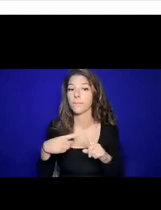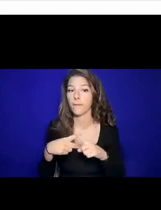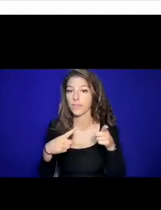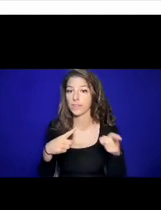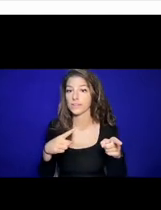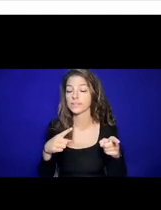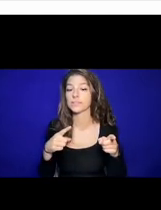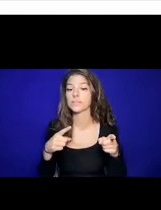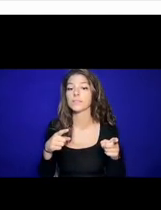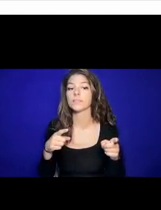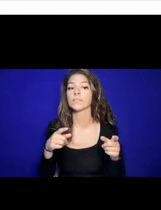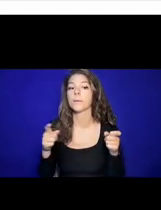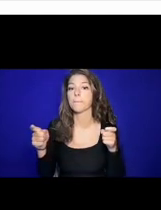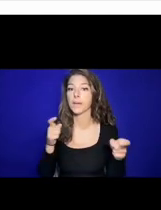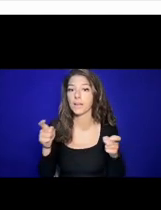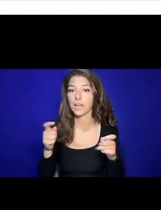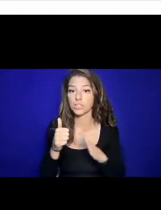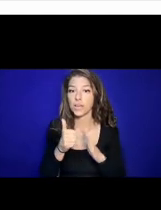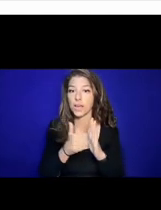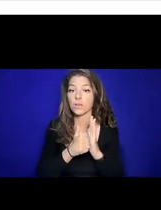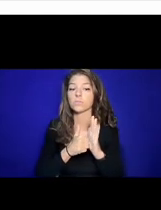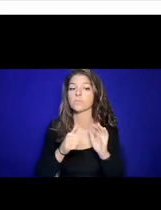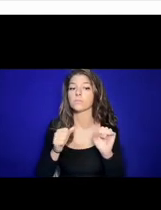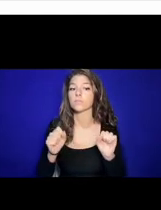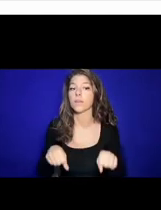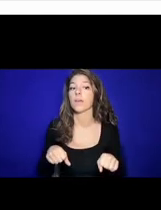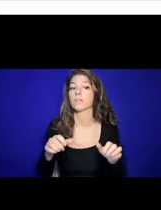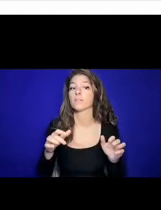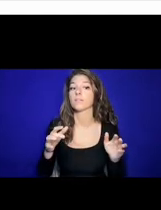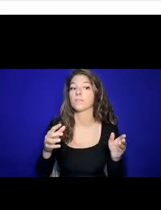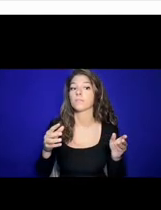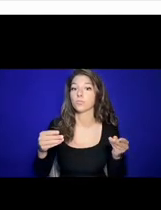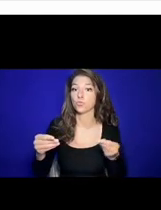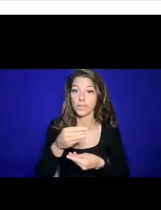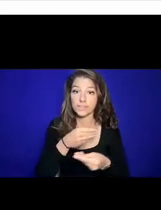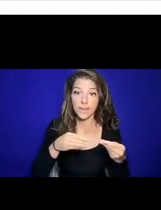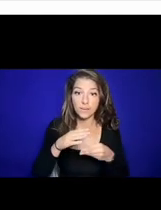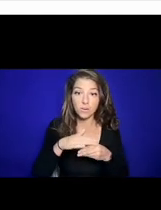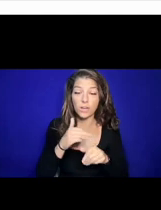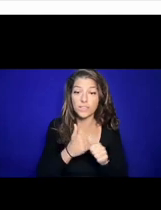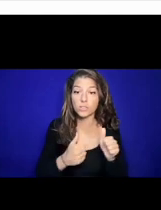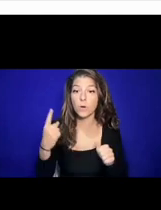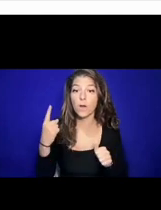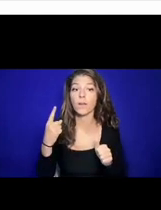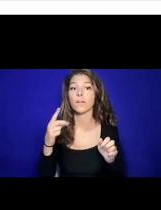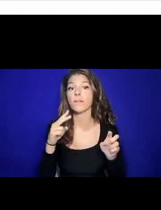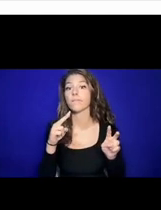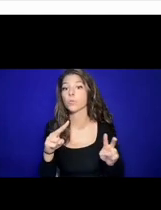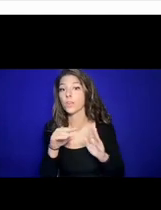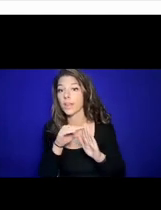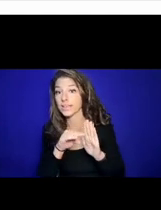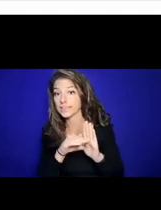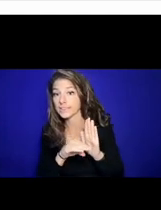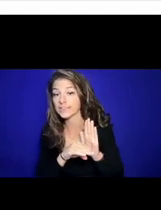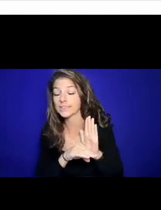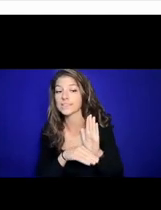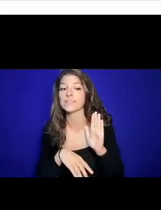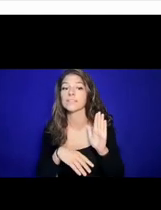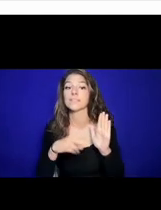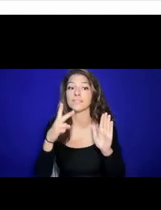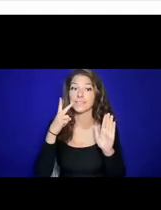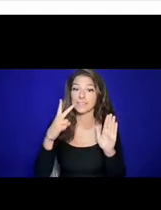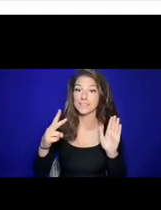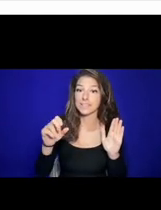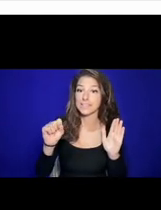this is being able to manage those accounts. You can transact on each account. You can view the list of accounts. You can see